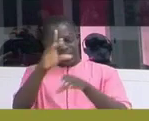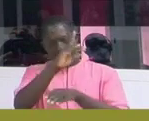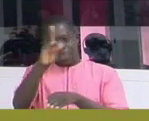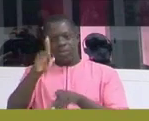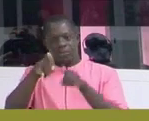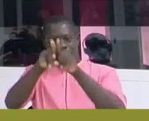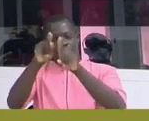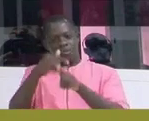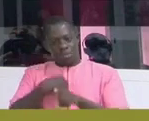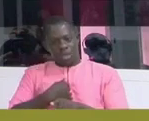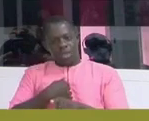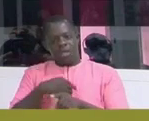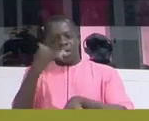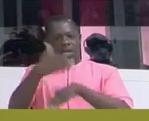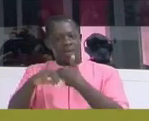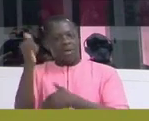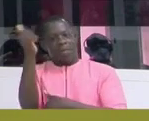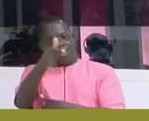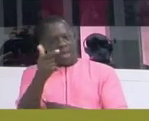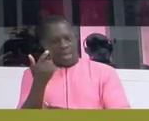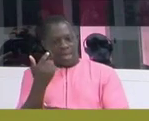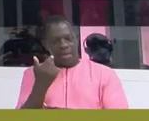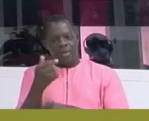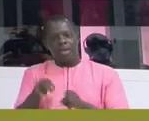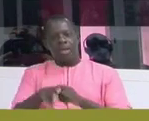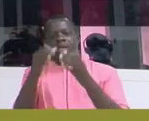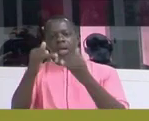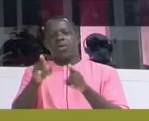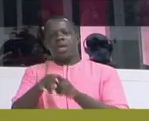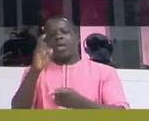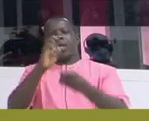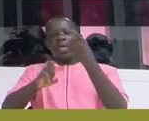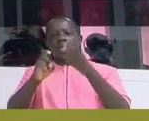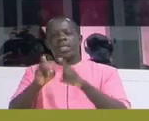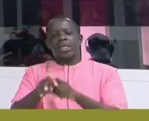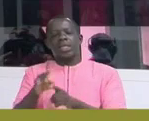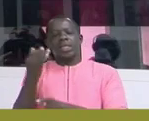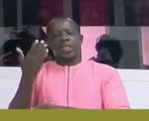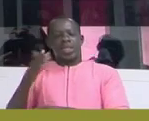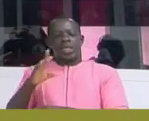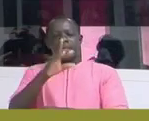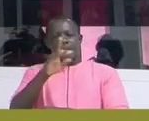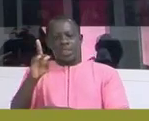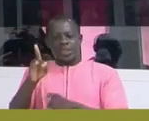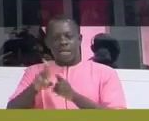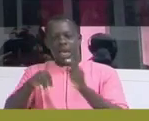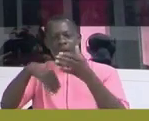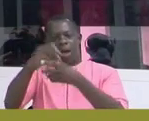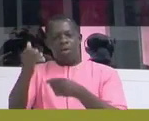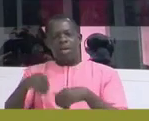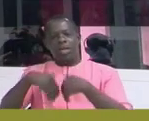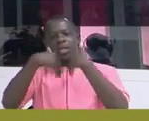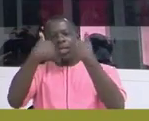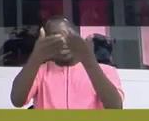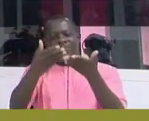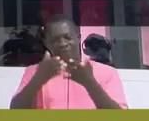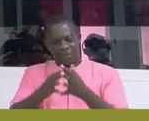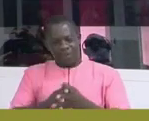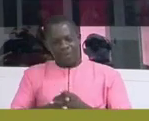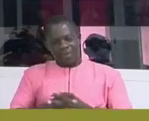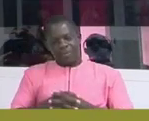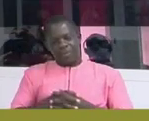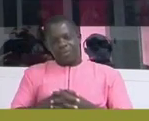your 1050 is is with me and I have not paid that debt and then I'll take